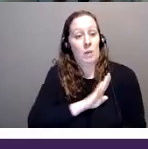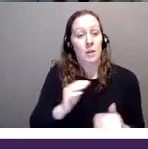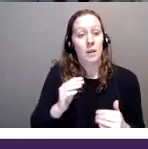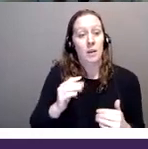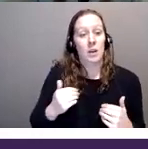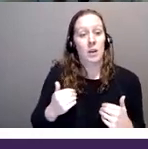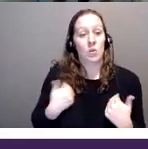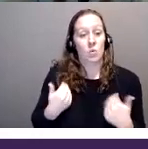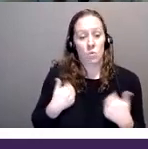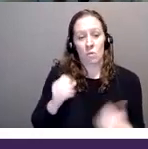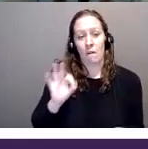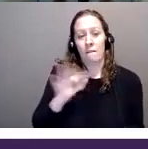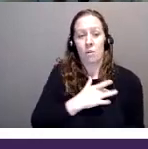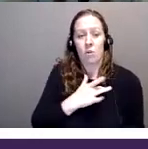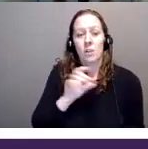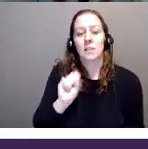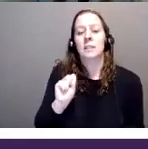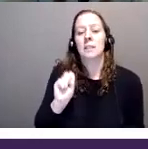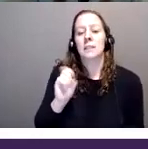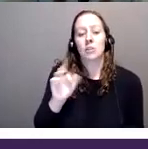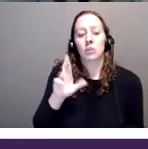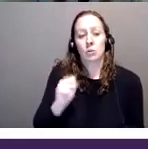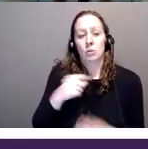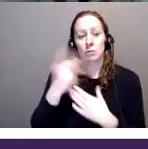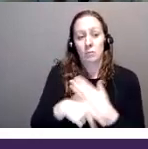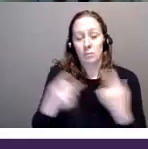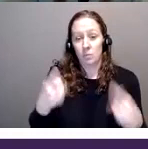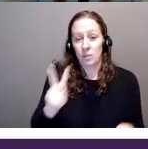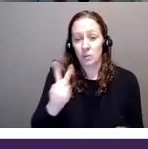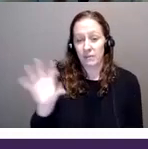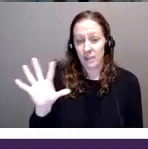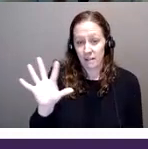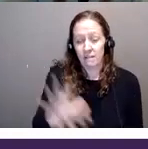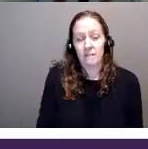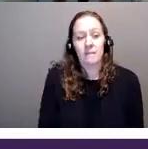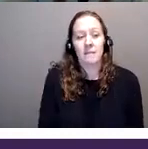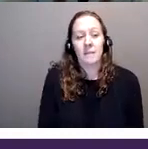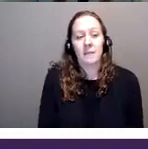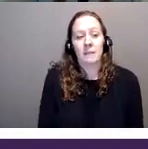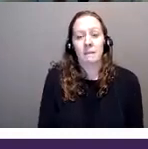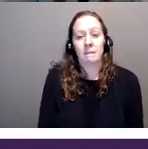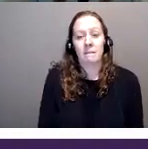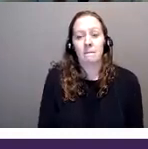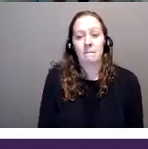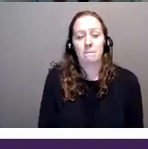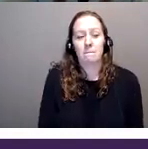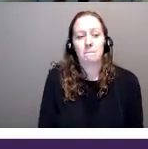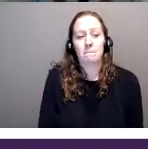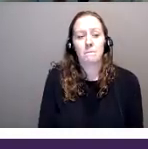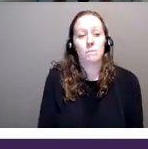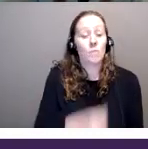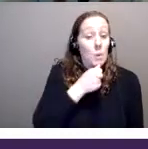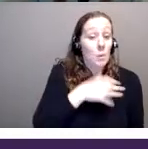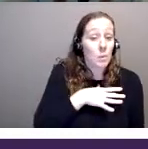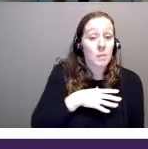Youth of Heart Seniors program in 2005. She has counseled women and